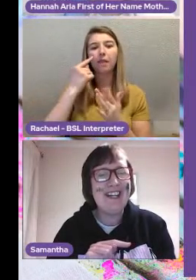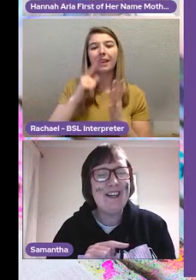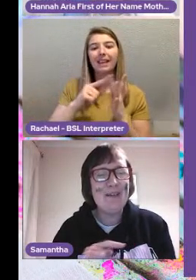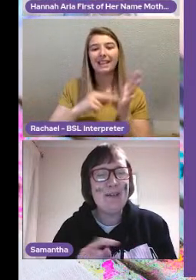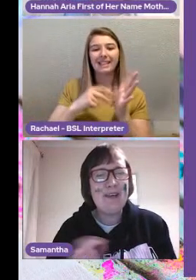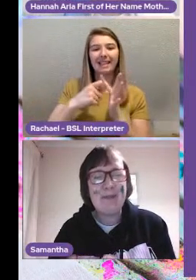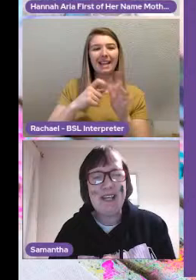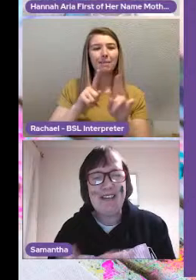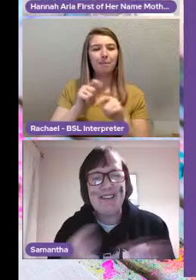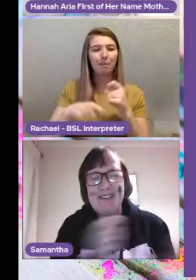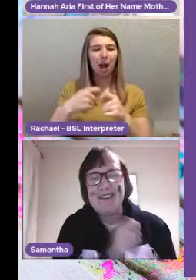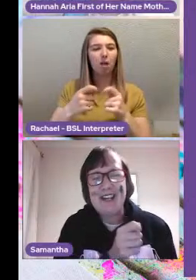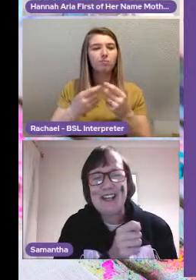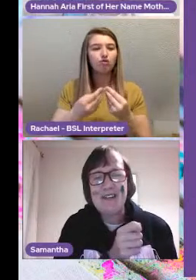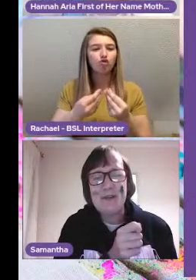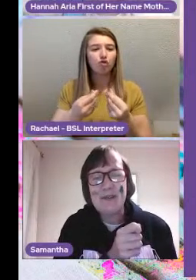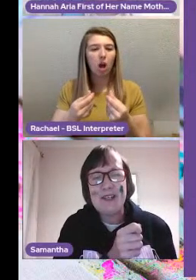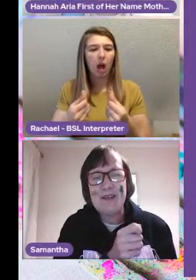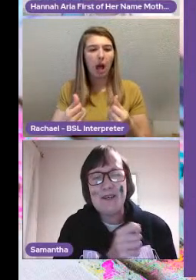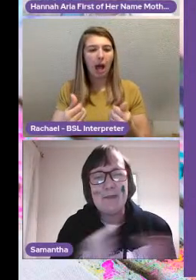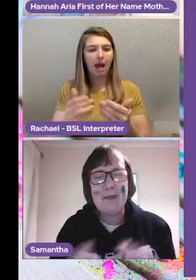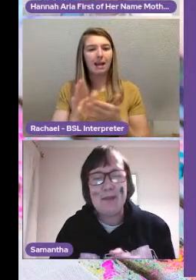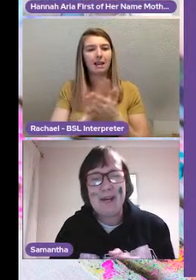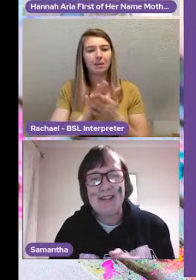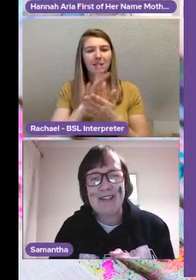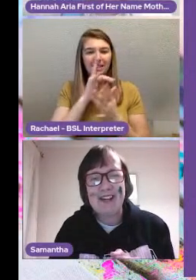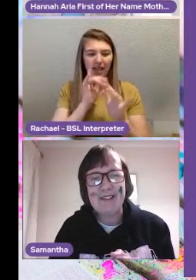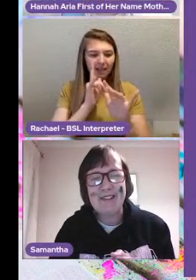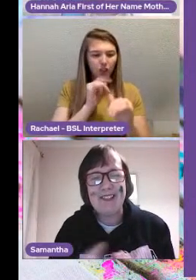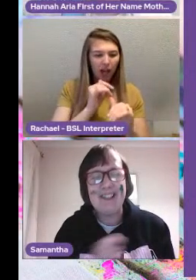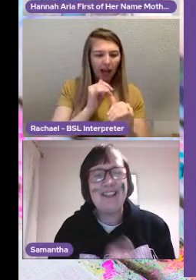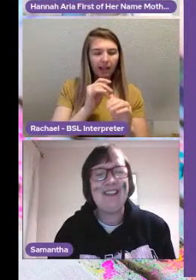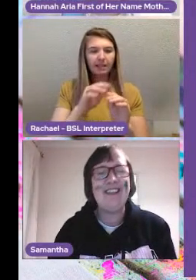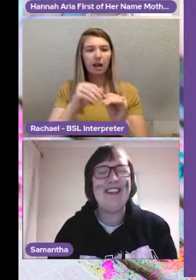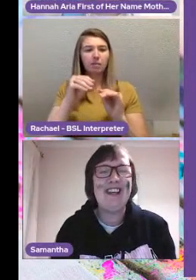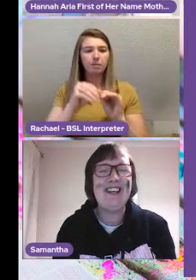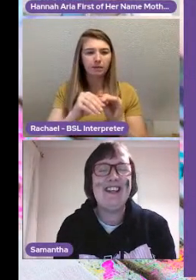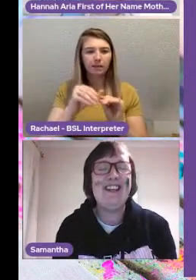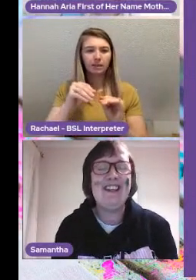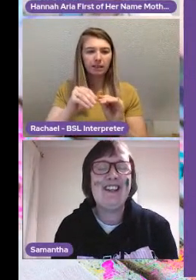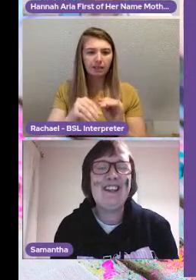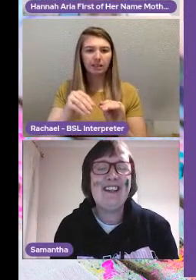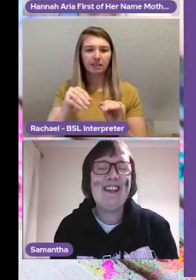doing it, which made it a bit easier to check as you were going along and then put it back down.